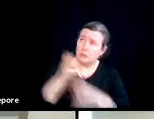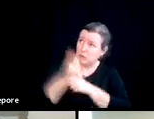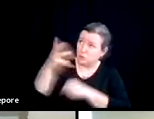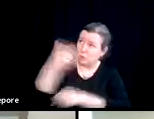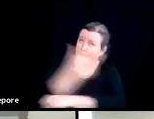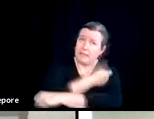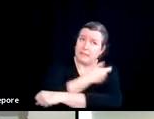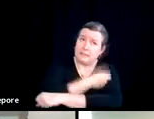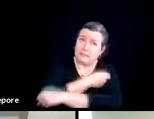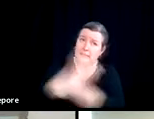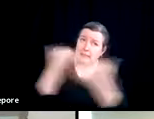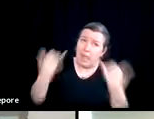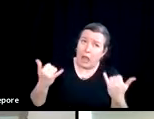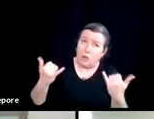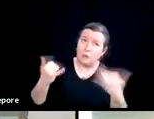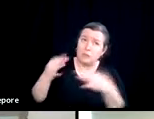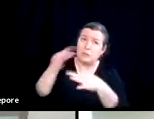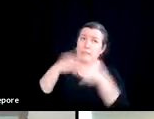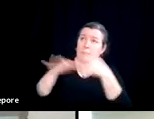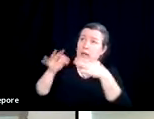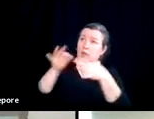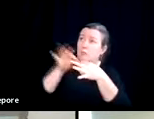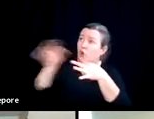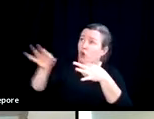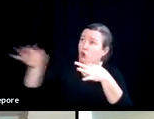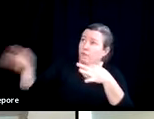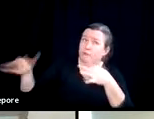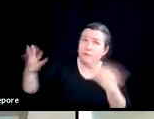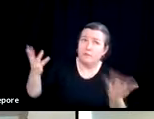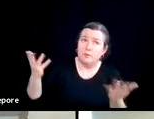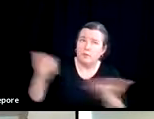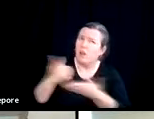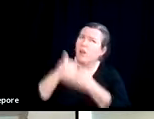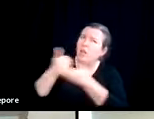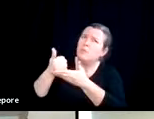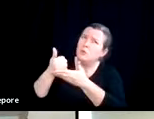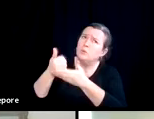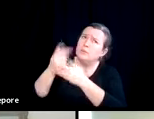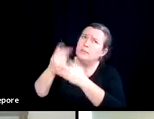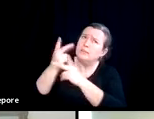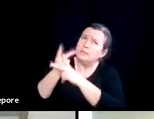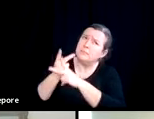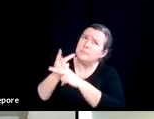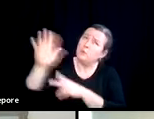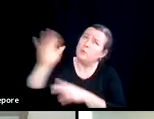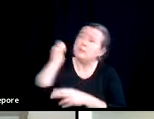so you can continue your day-to-day appearances? Thank you. Thanks, Elise.